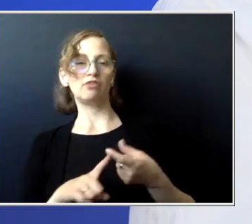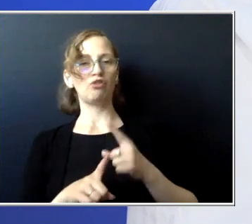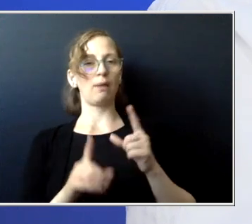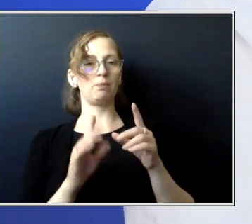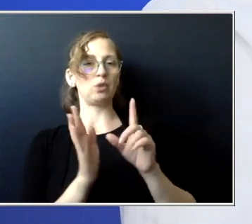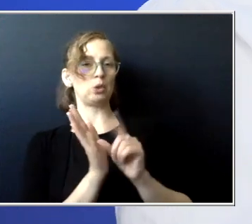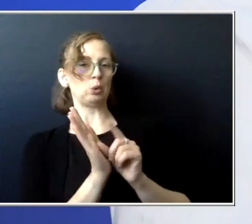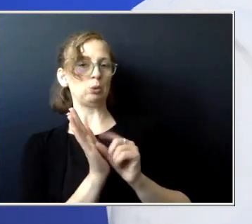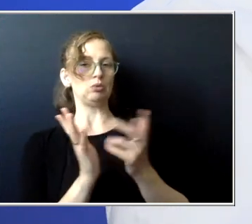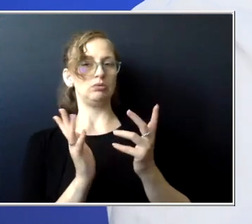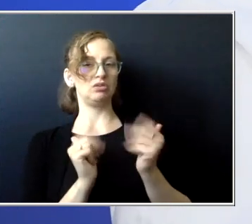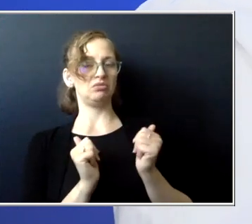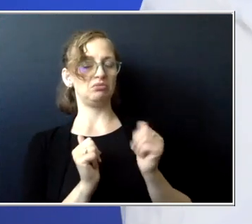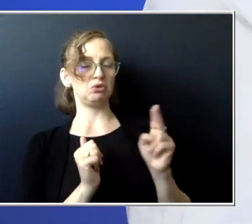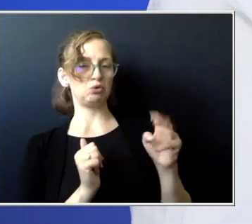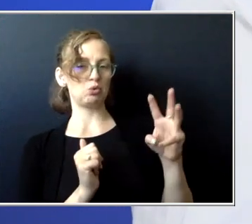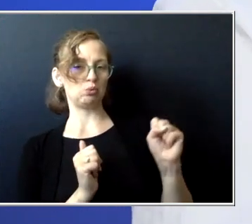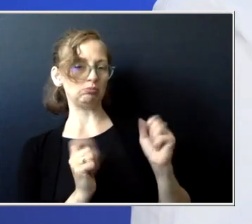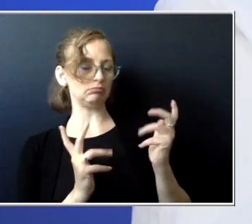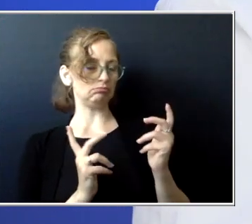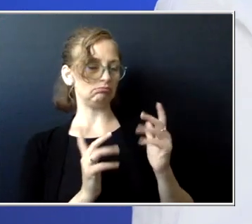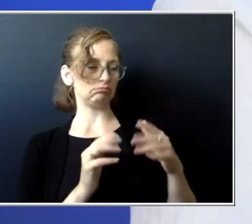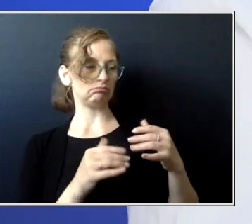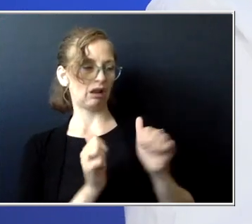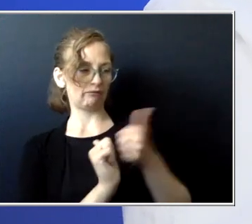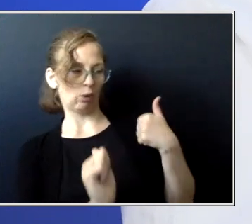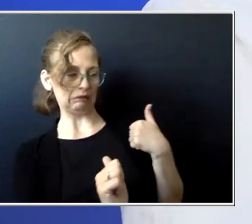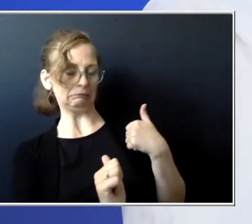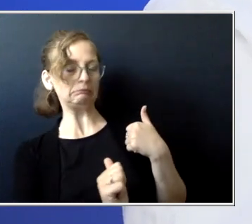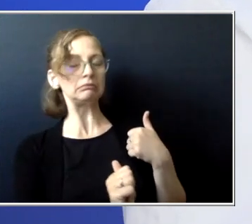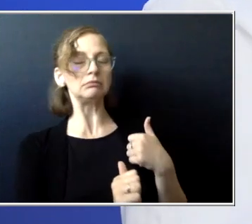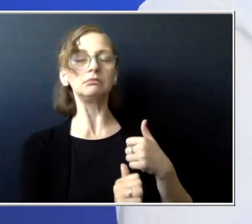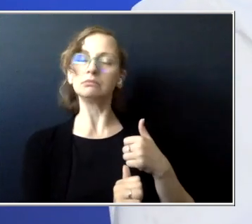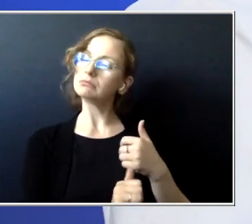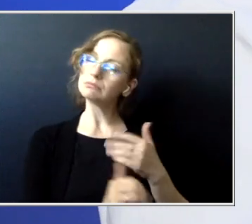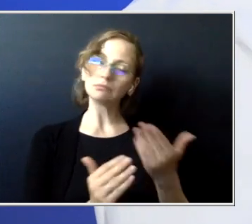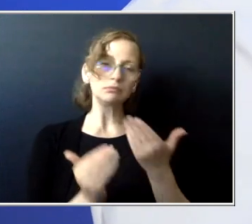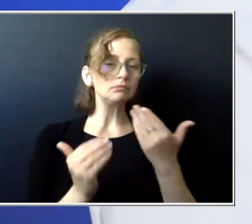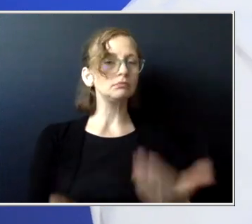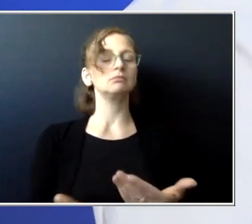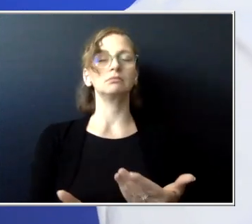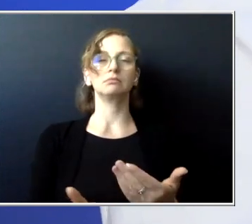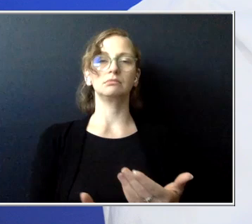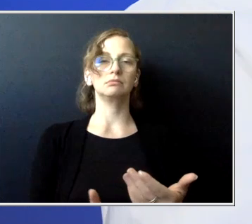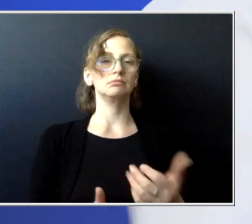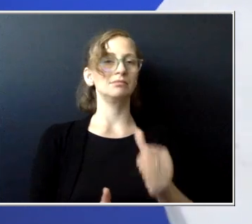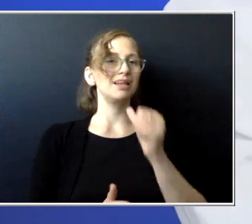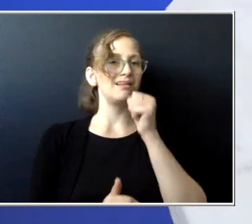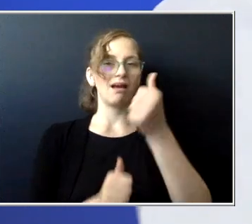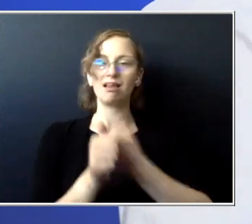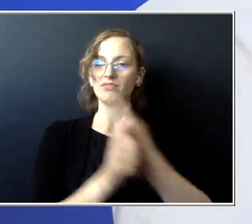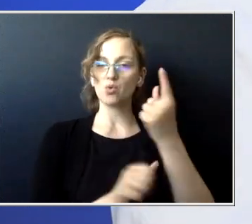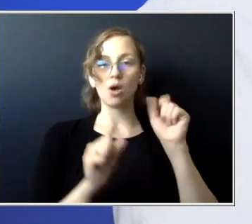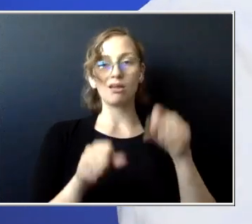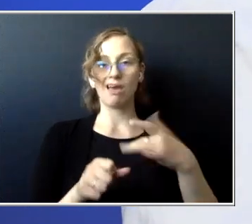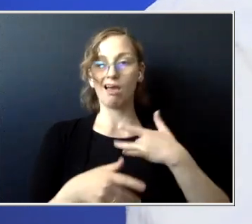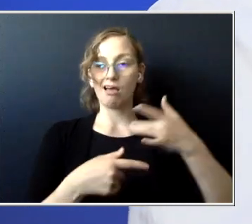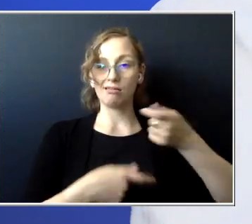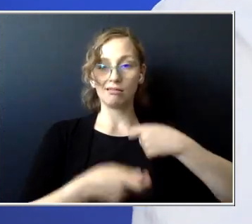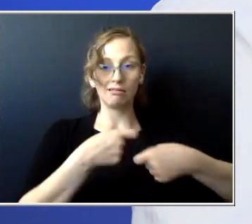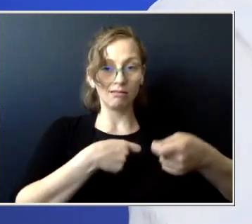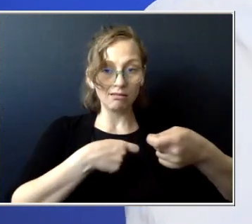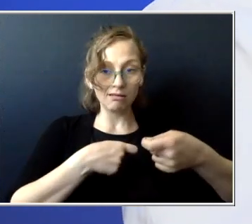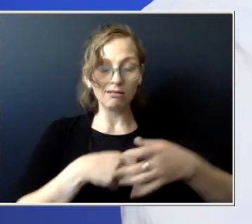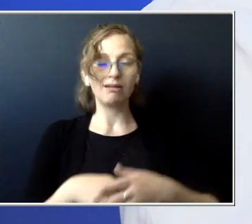things that are said about this therapy, because not everyone's going to be transplant eligible, and this, as you can see,